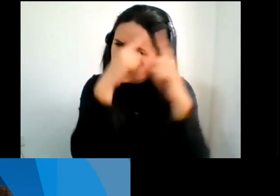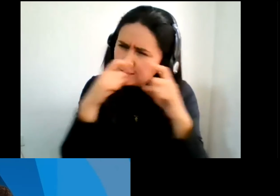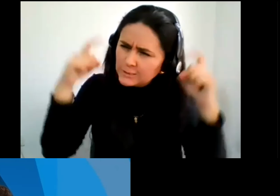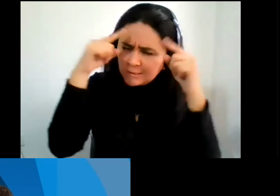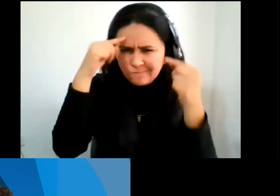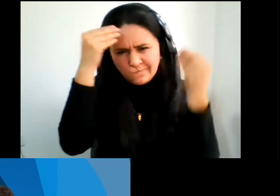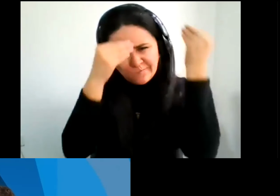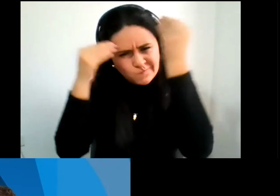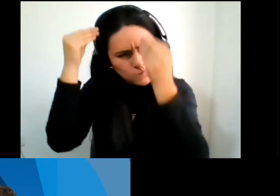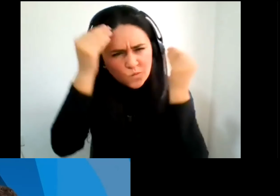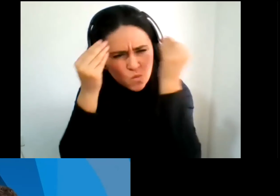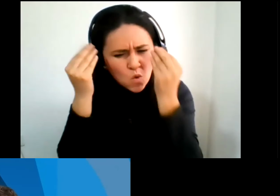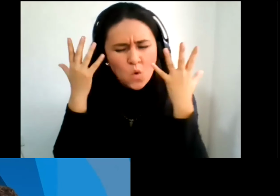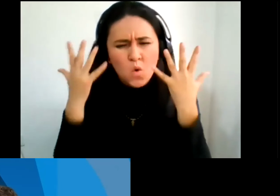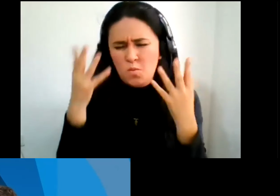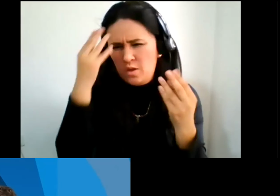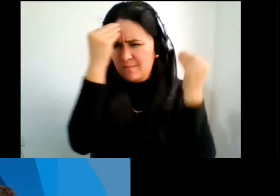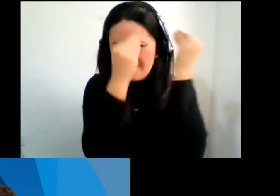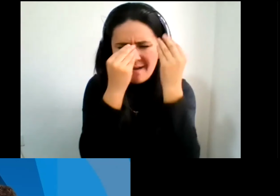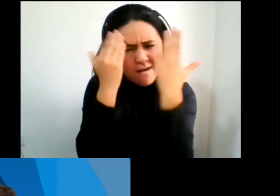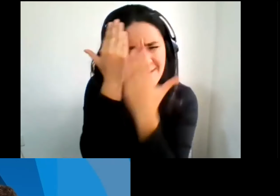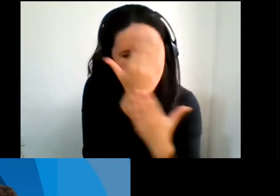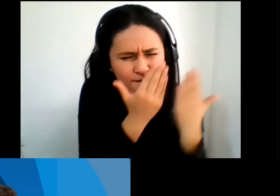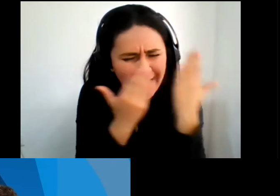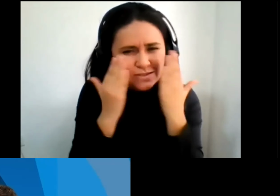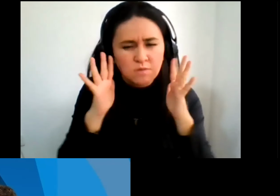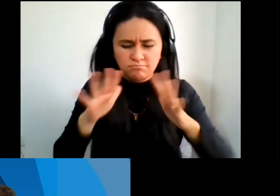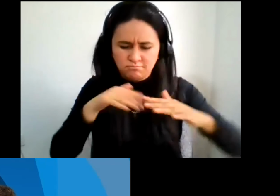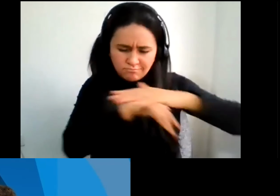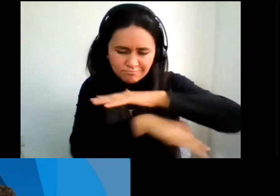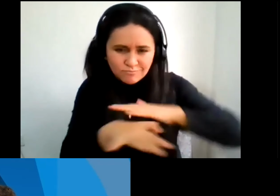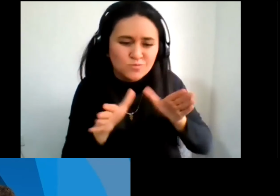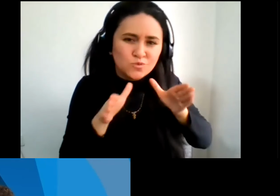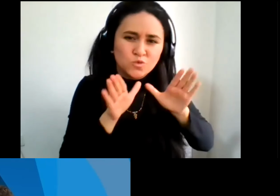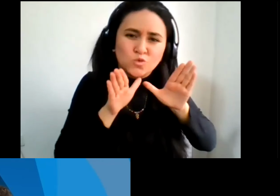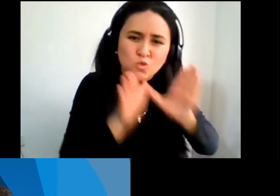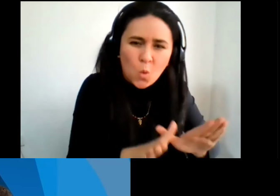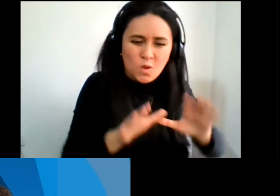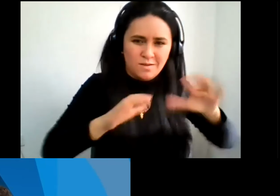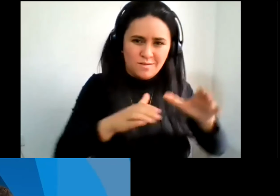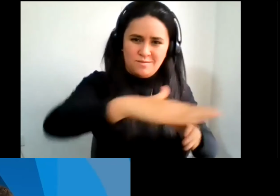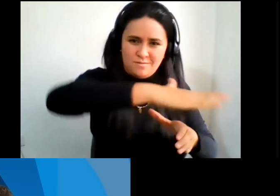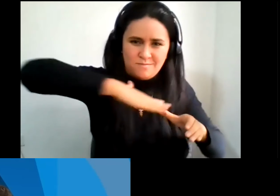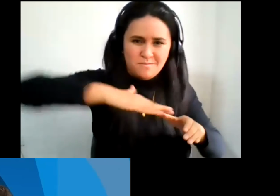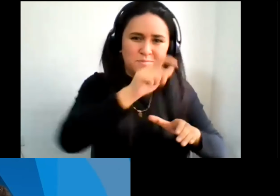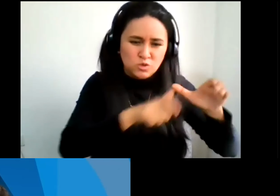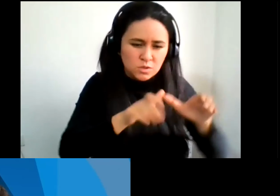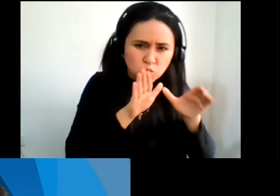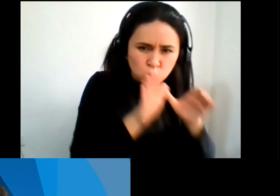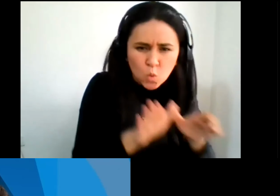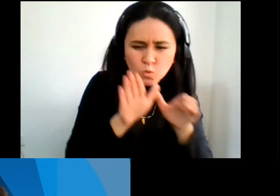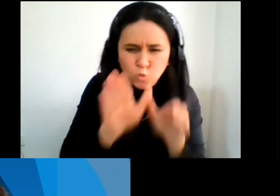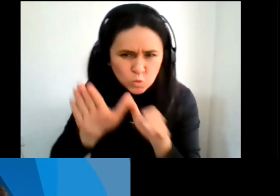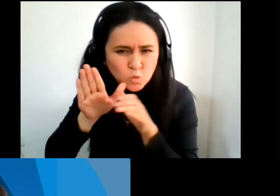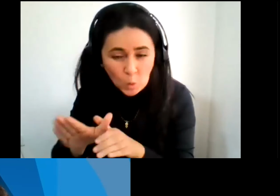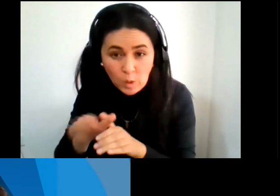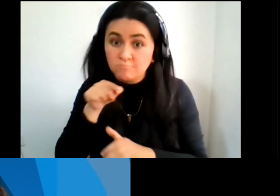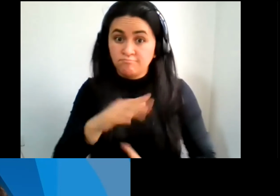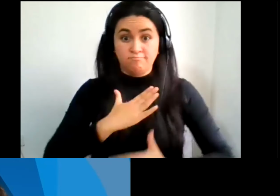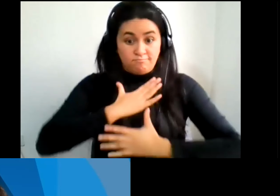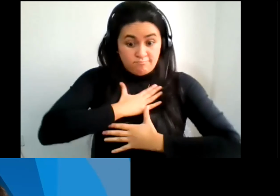spoke of the barriers from the point of view of concrete, particular reviews and analysis, something which